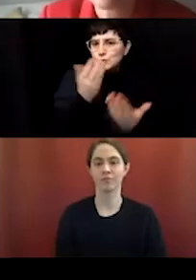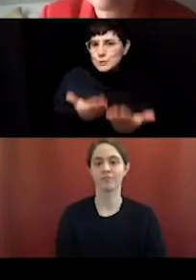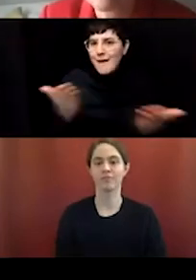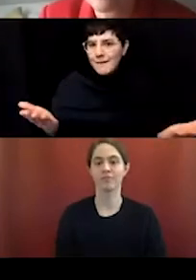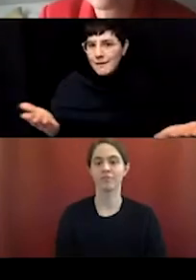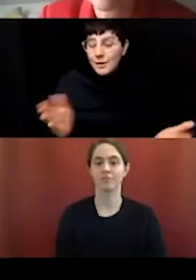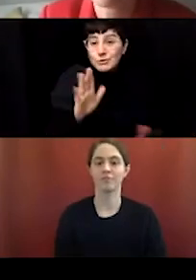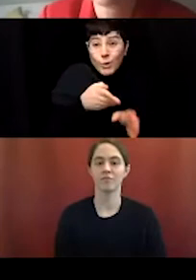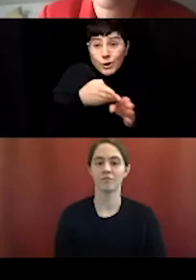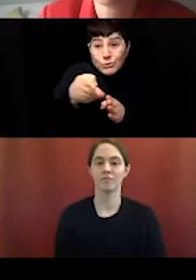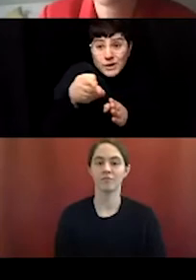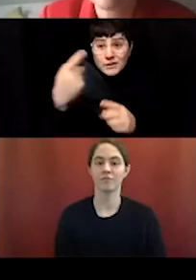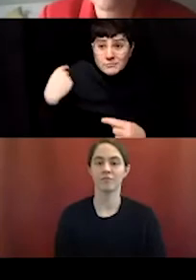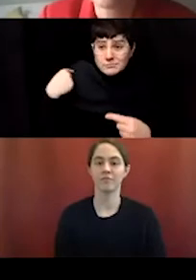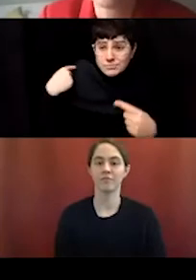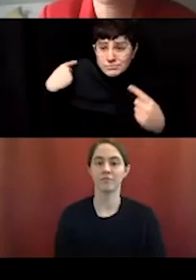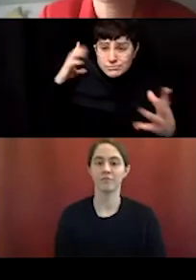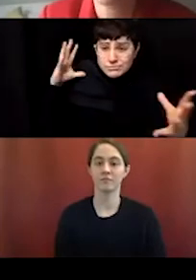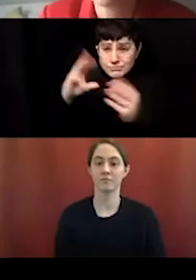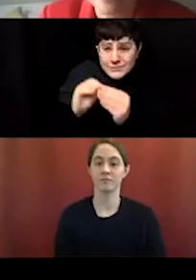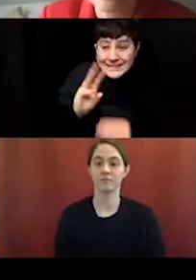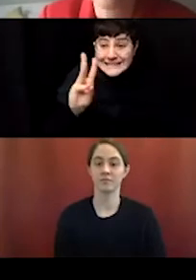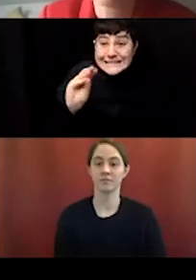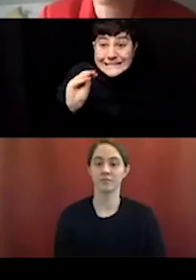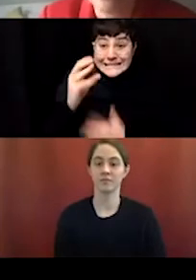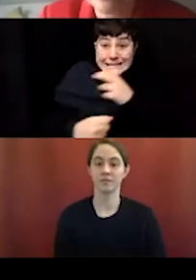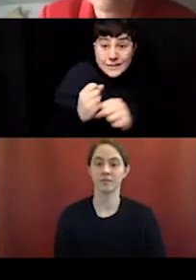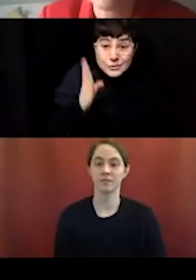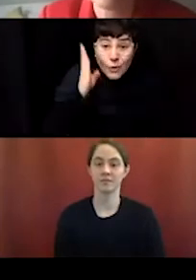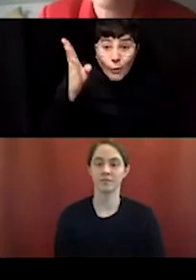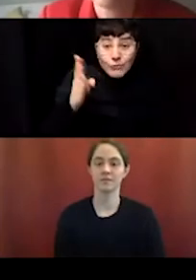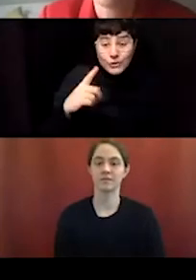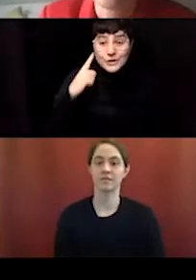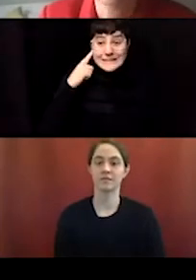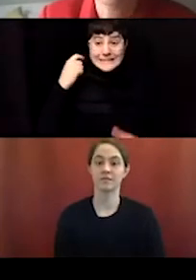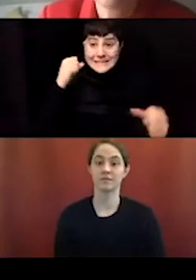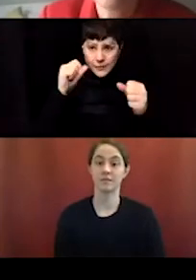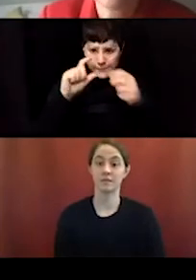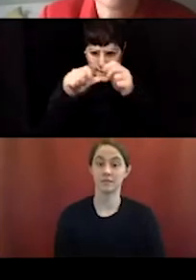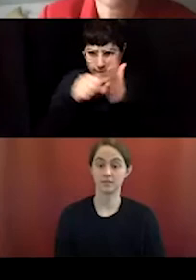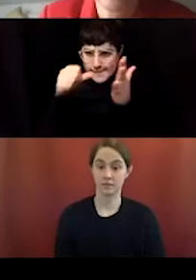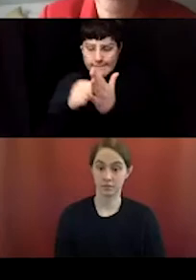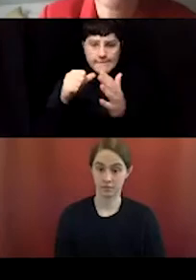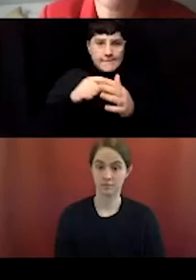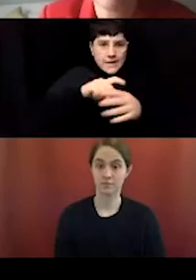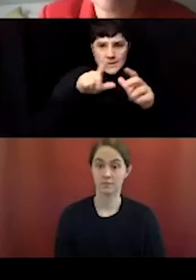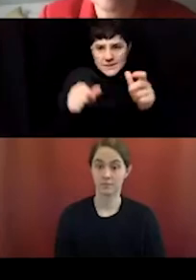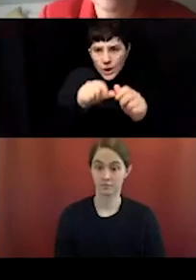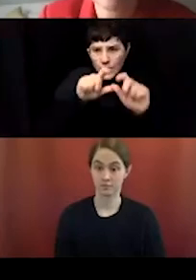60 years as a silversmith, designer, sculptor, with works